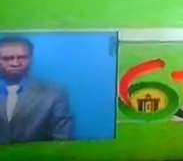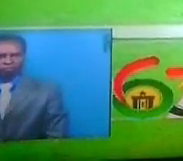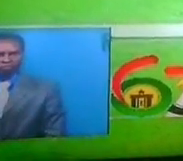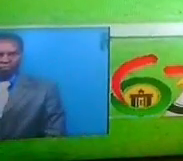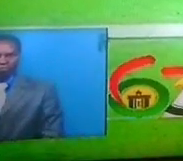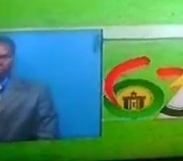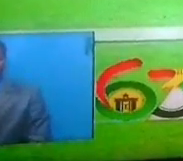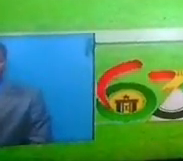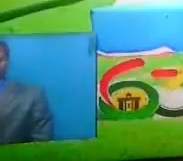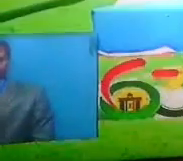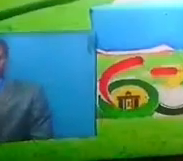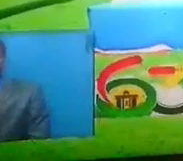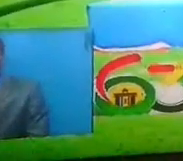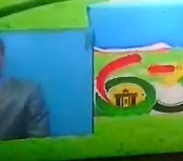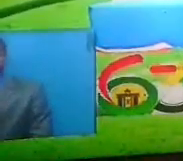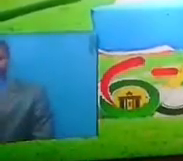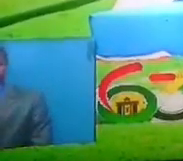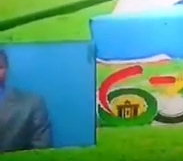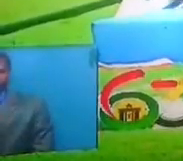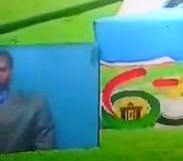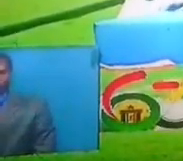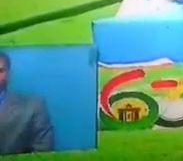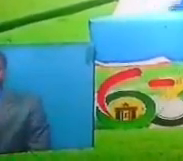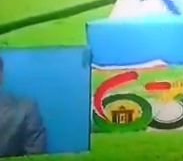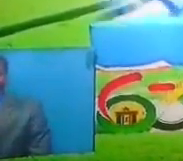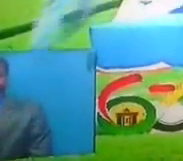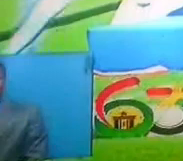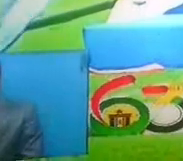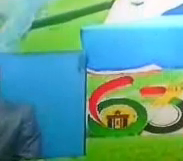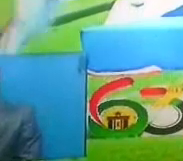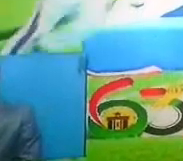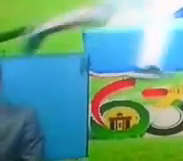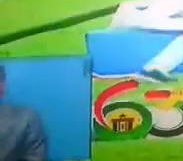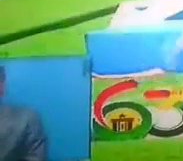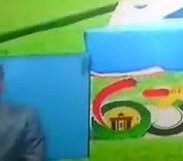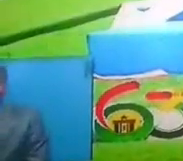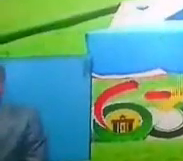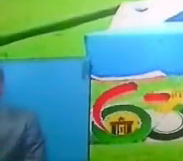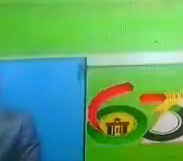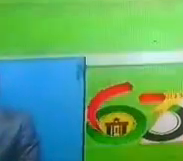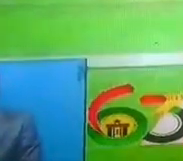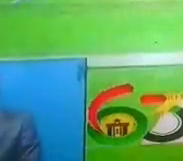dive and roll through the loop. But this one is somersault through the loop. So you just pretend